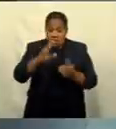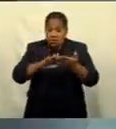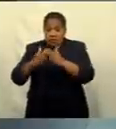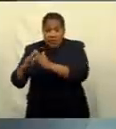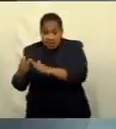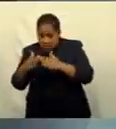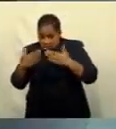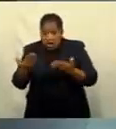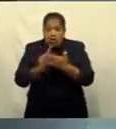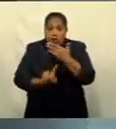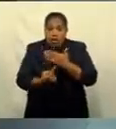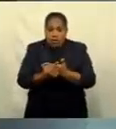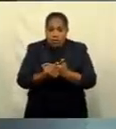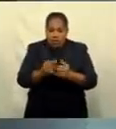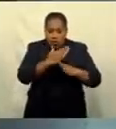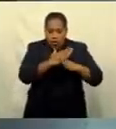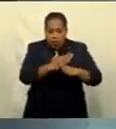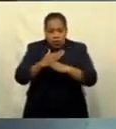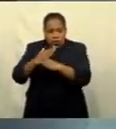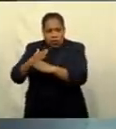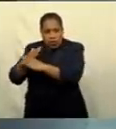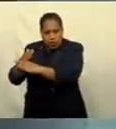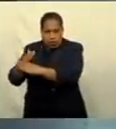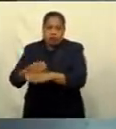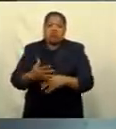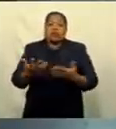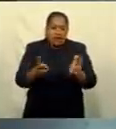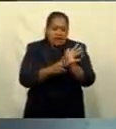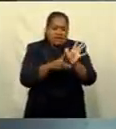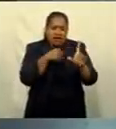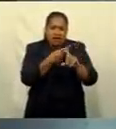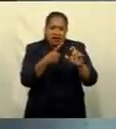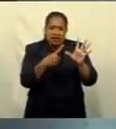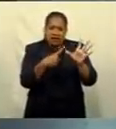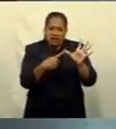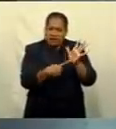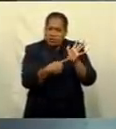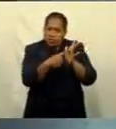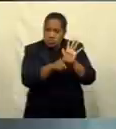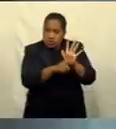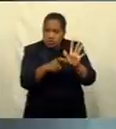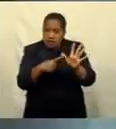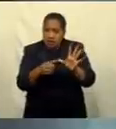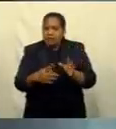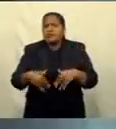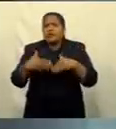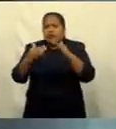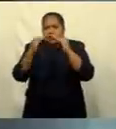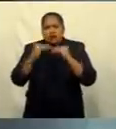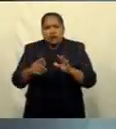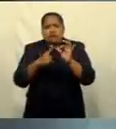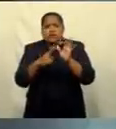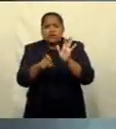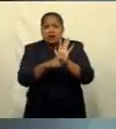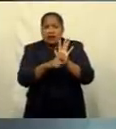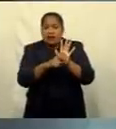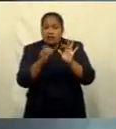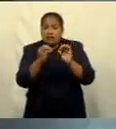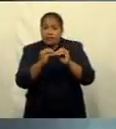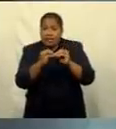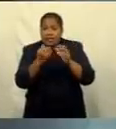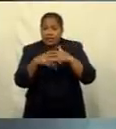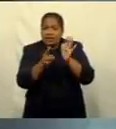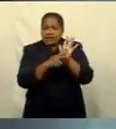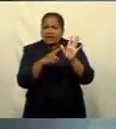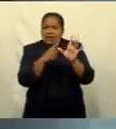on lockdown by the authorities, namely Vakatoro Housing, the PRB flats in Tokomanga, and just today, in